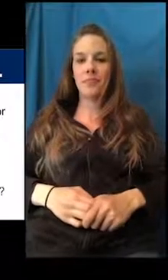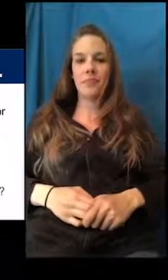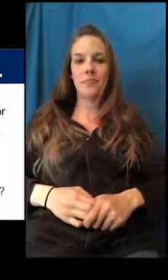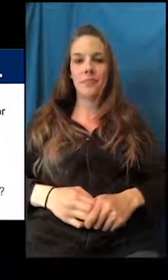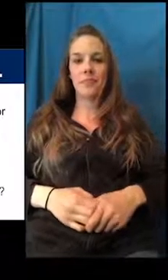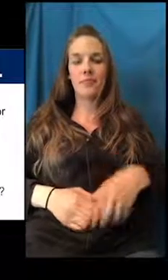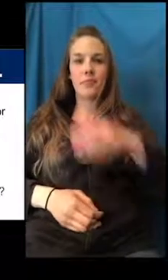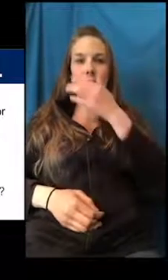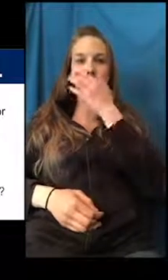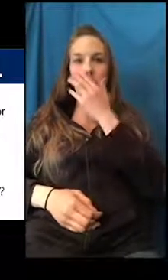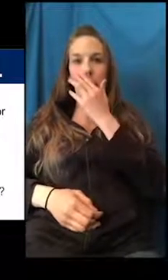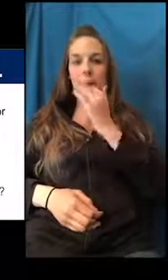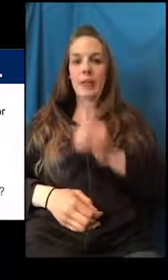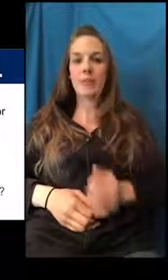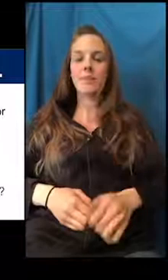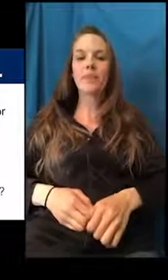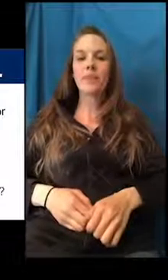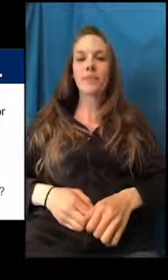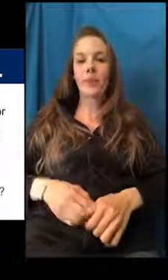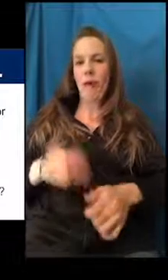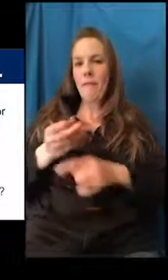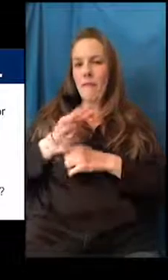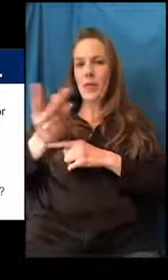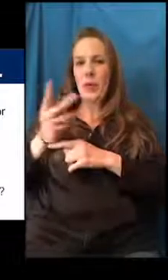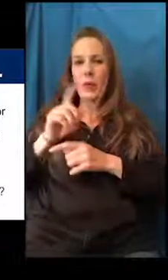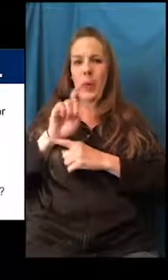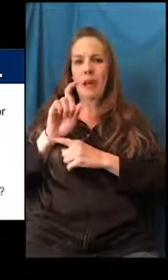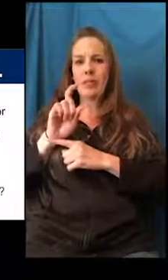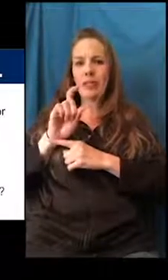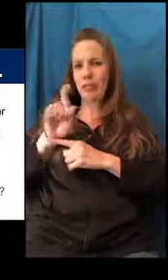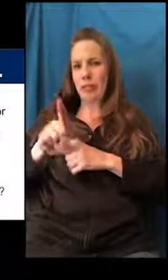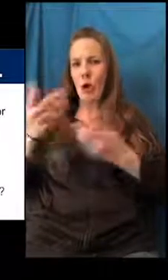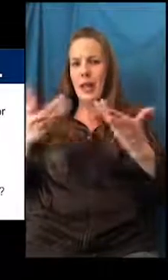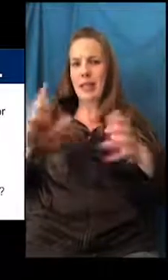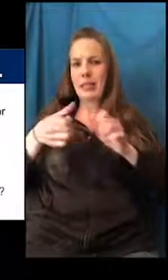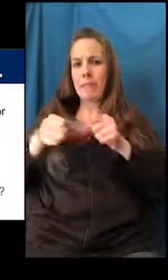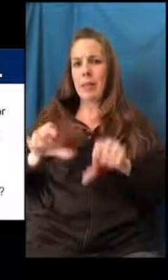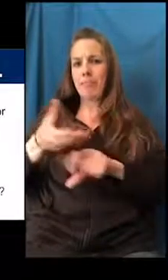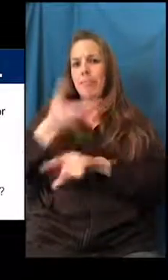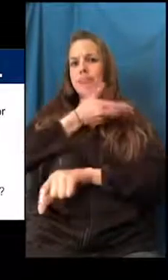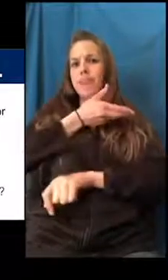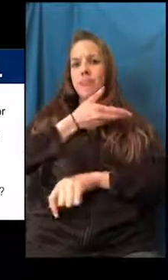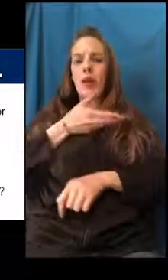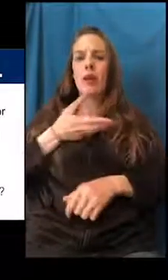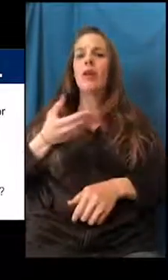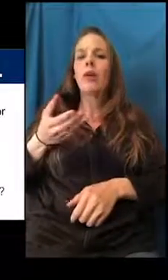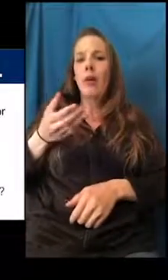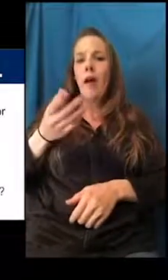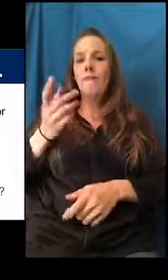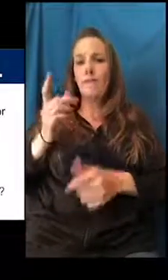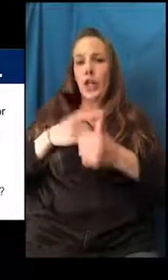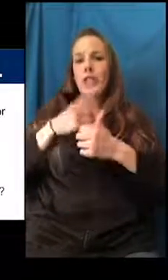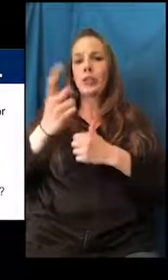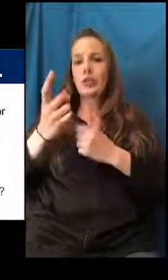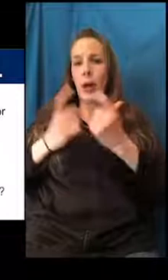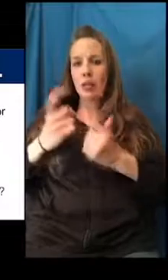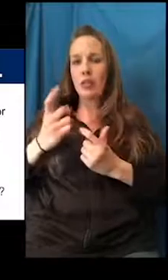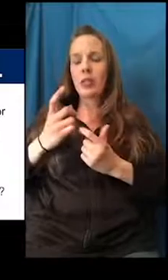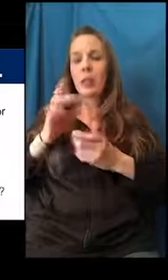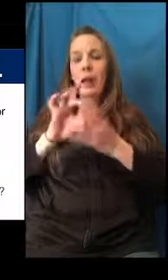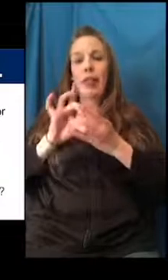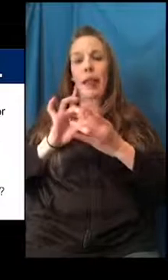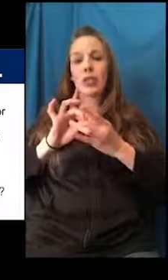So we do have a handful of questions that have been submitted in advance. Our first question is in regard to the